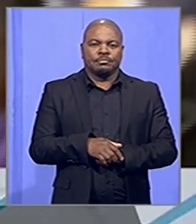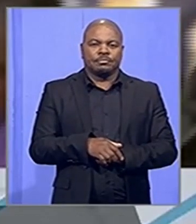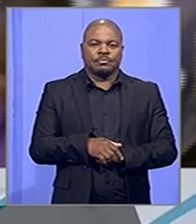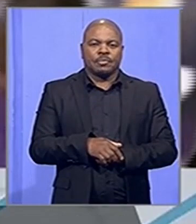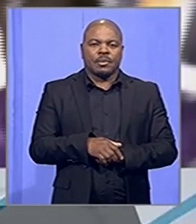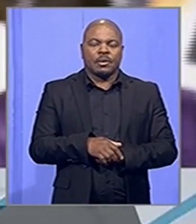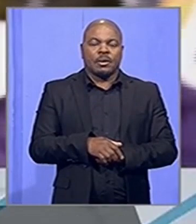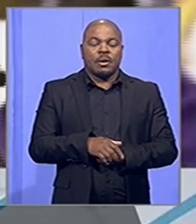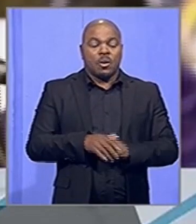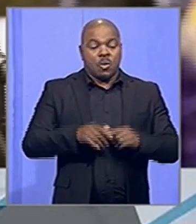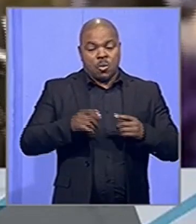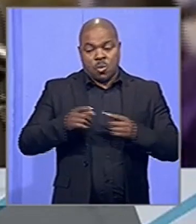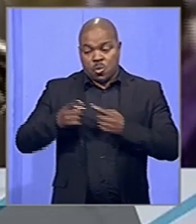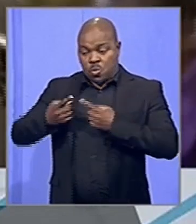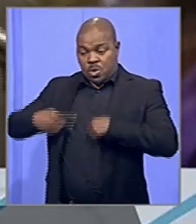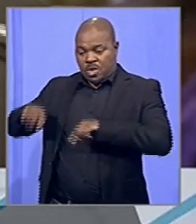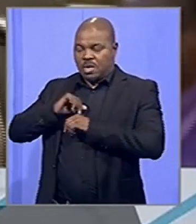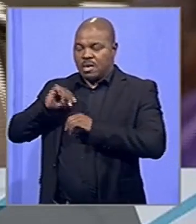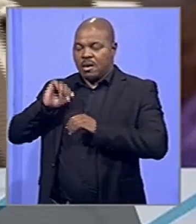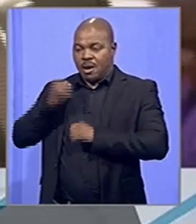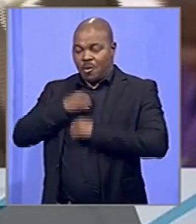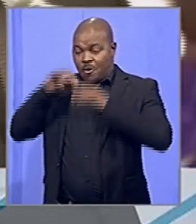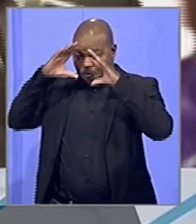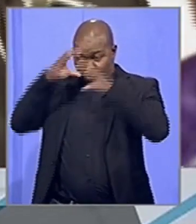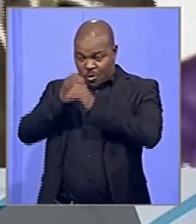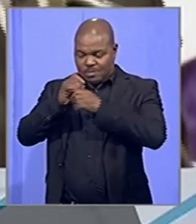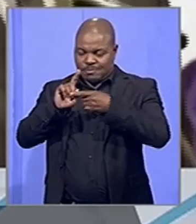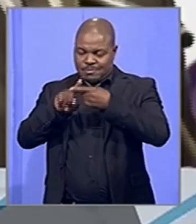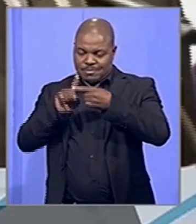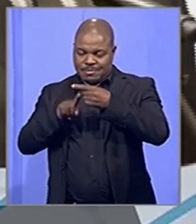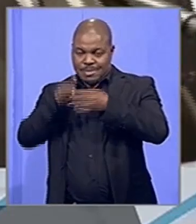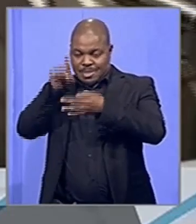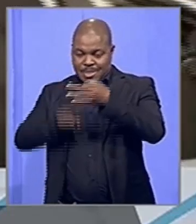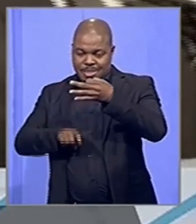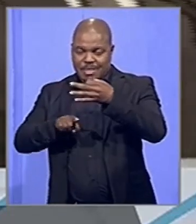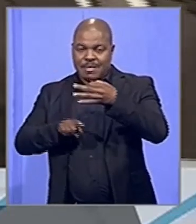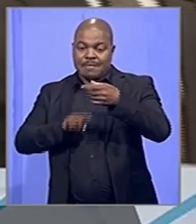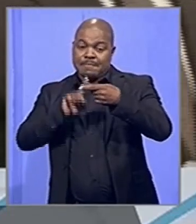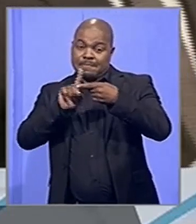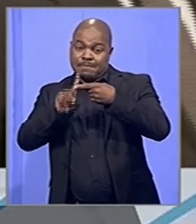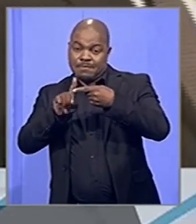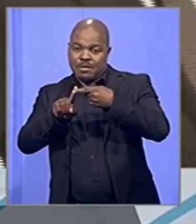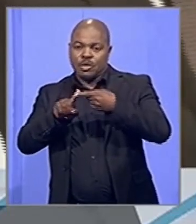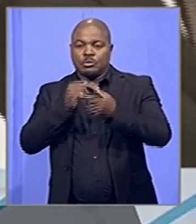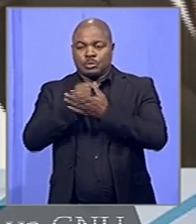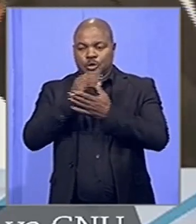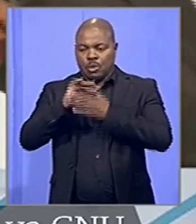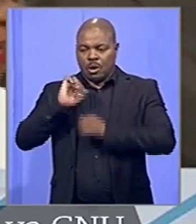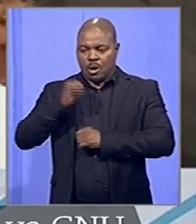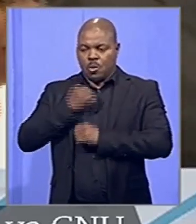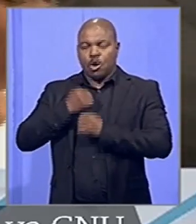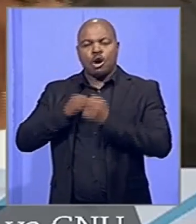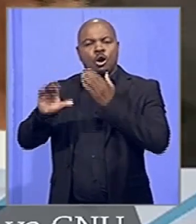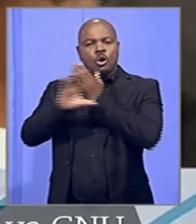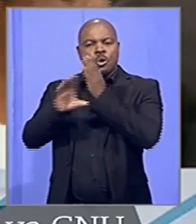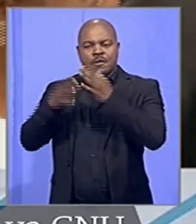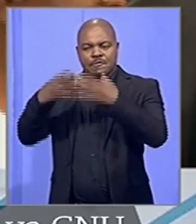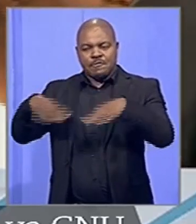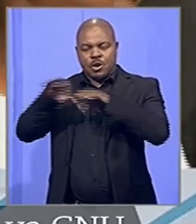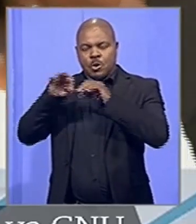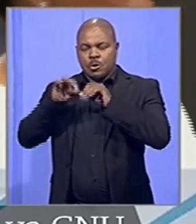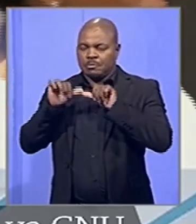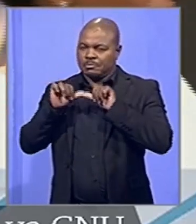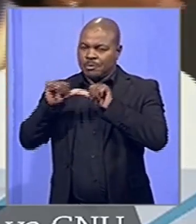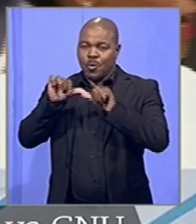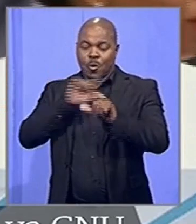Our focus at this point is maybe three things. The first, to make sure that we uphold our constitutional values because they are under threat